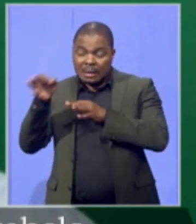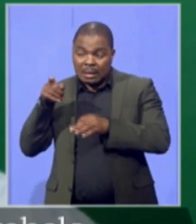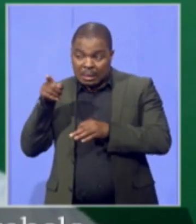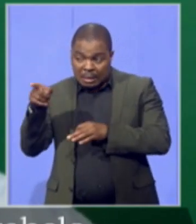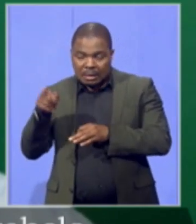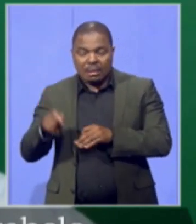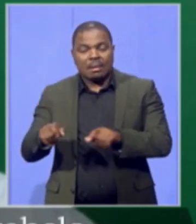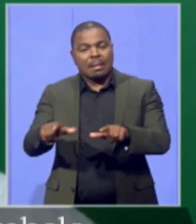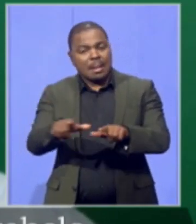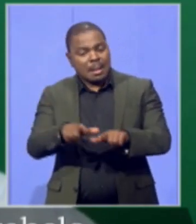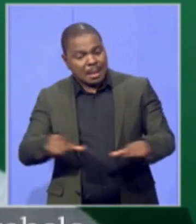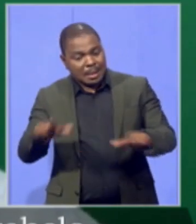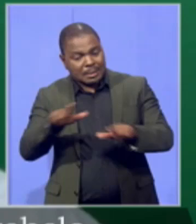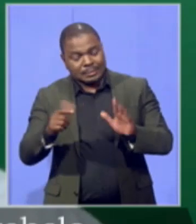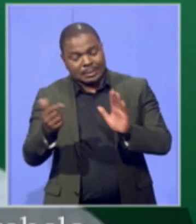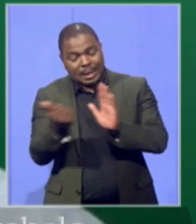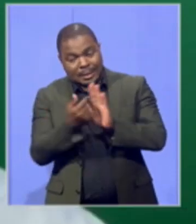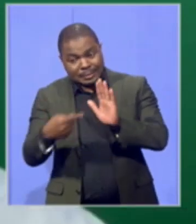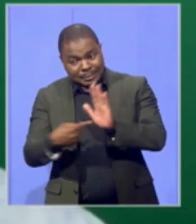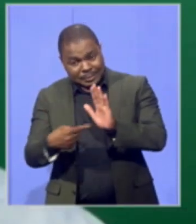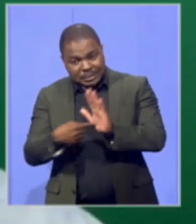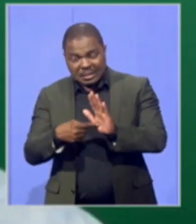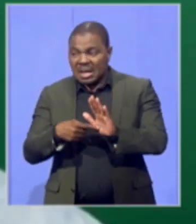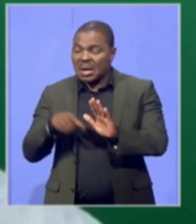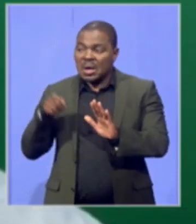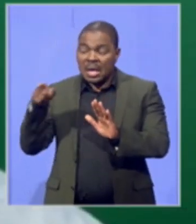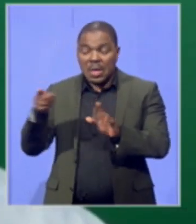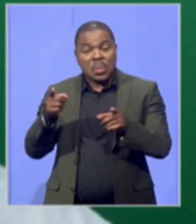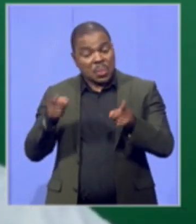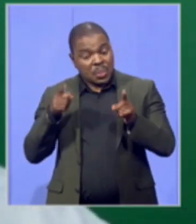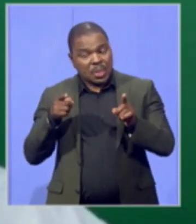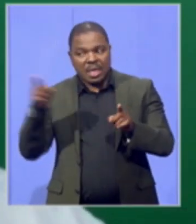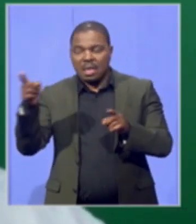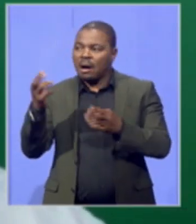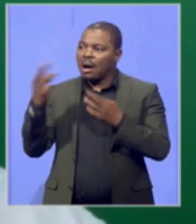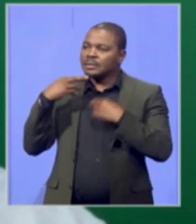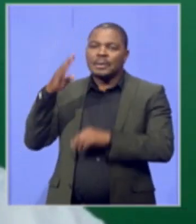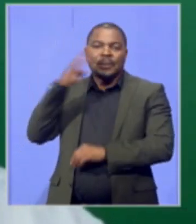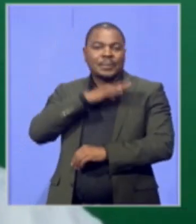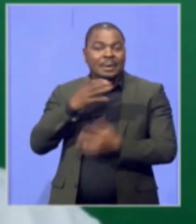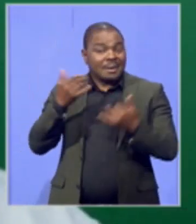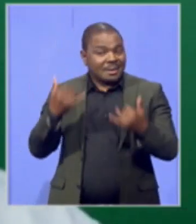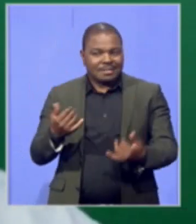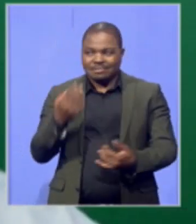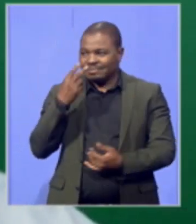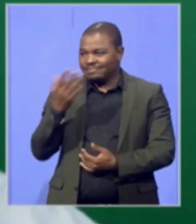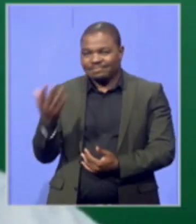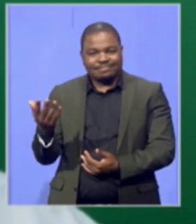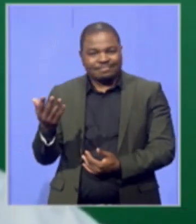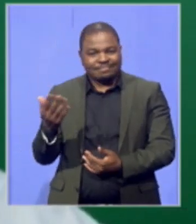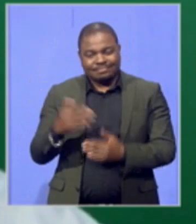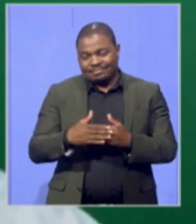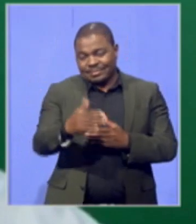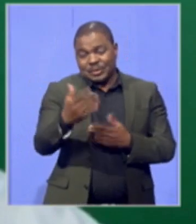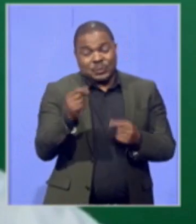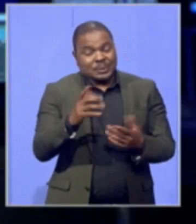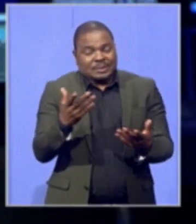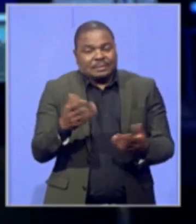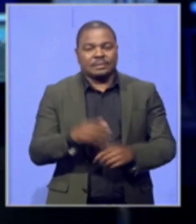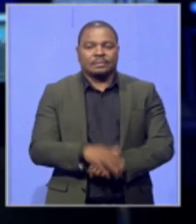the Expropriation Act, and he did not even answer us. So now we have to see what are we going to do now.